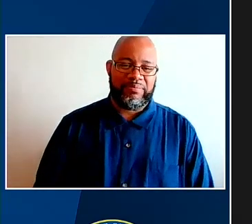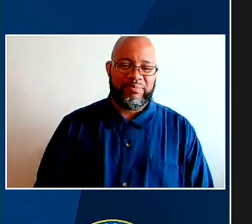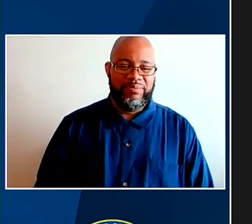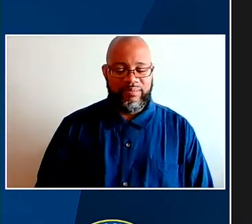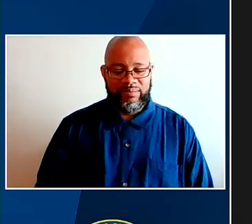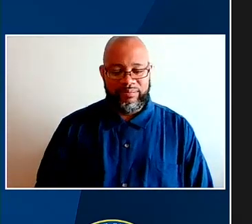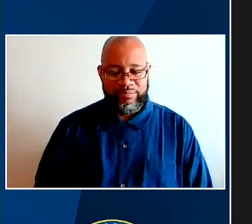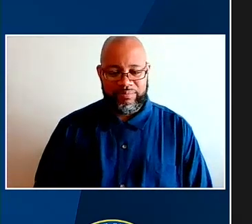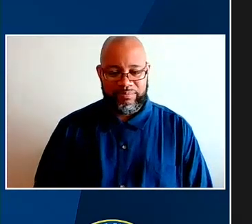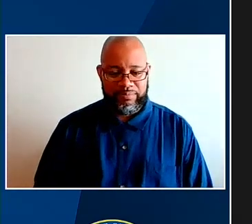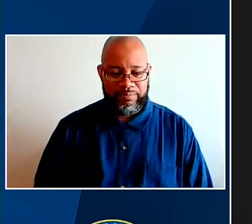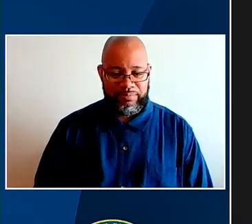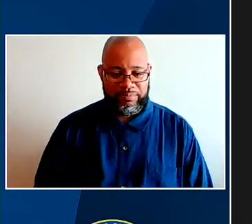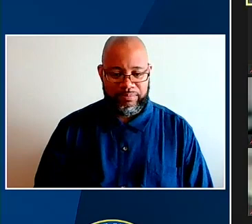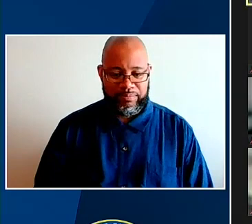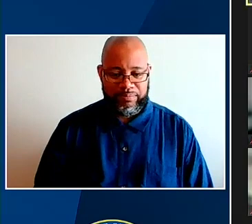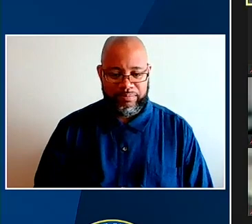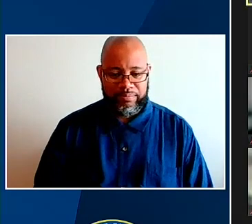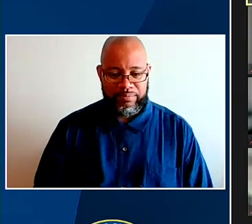becomes a question.